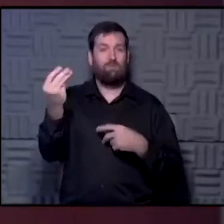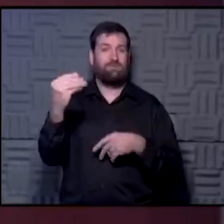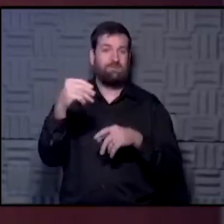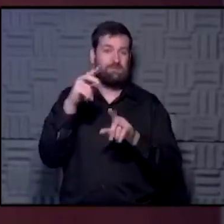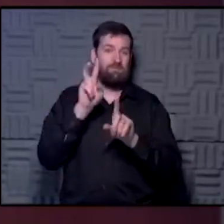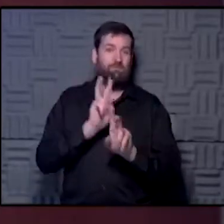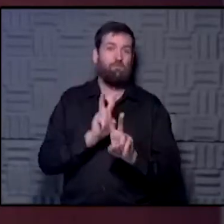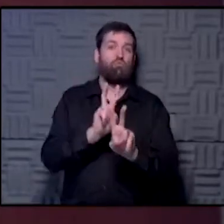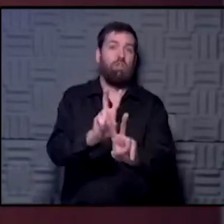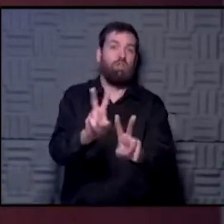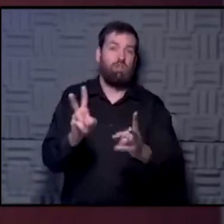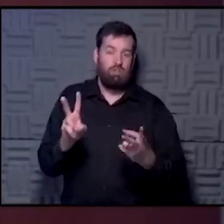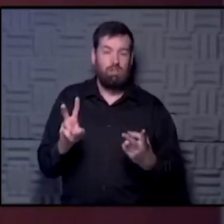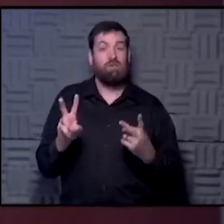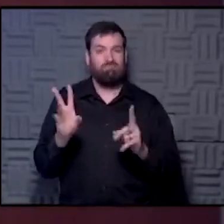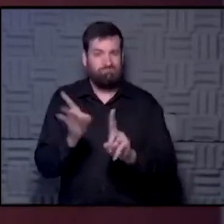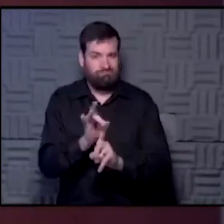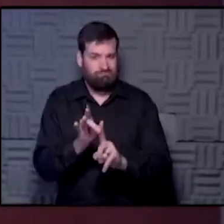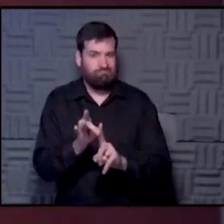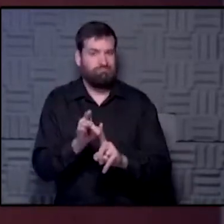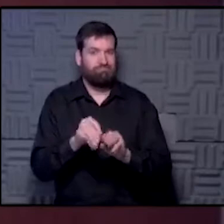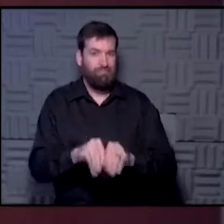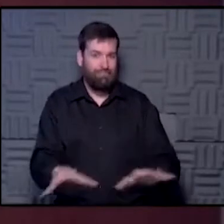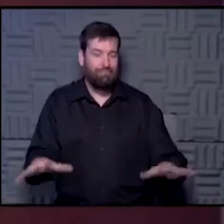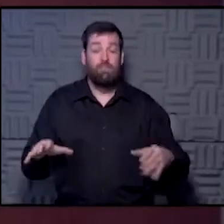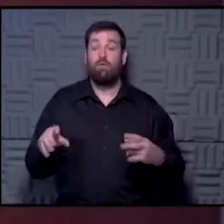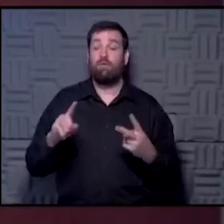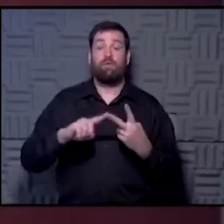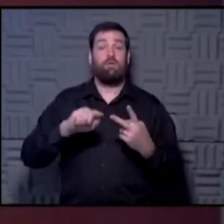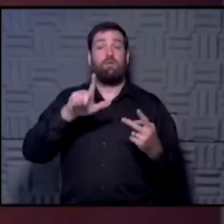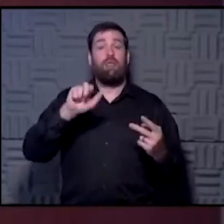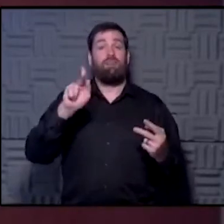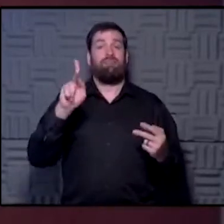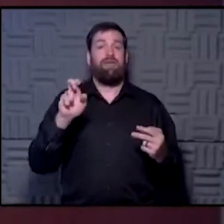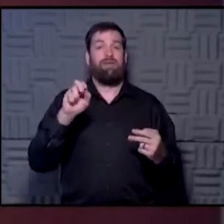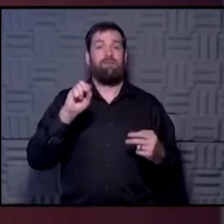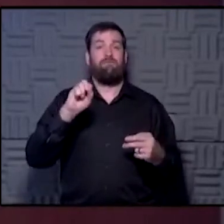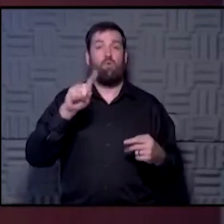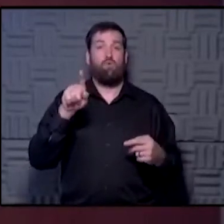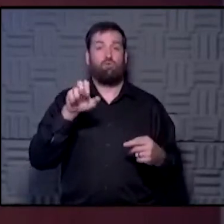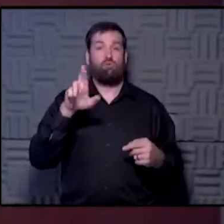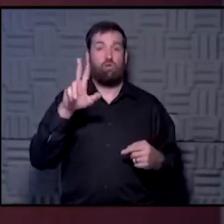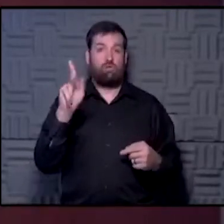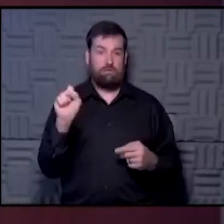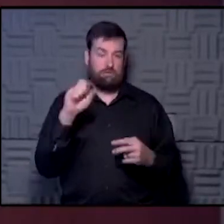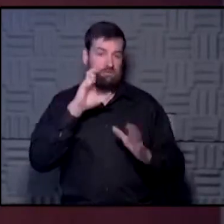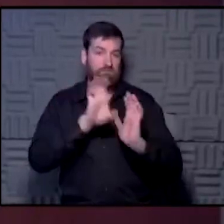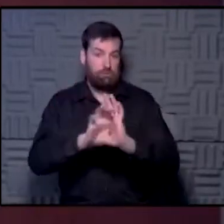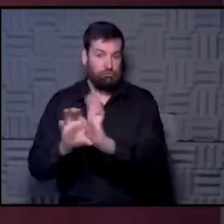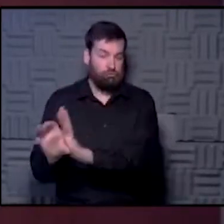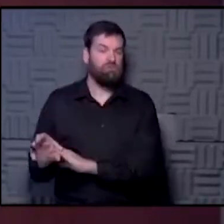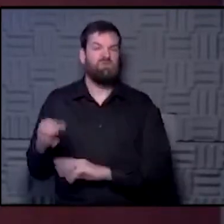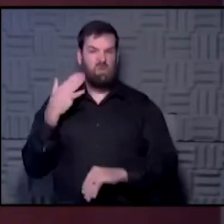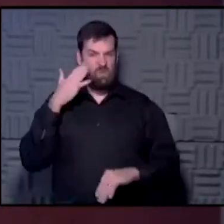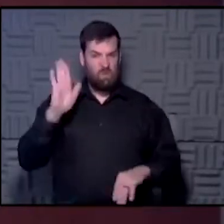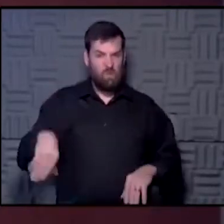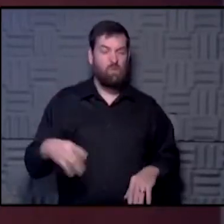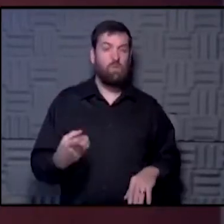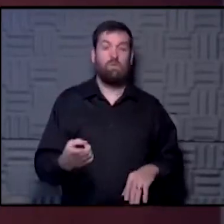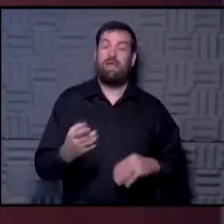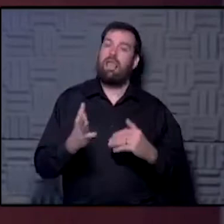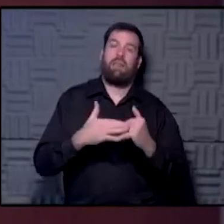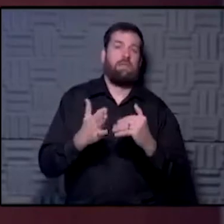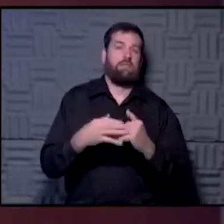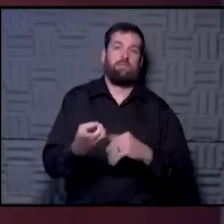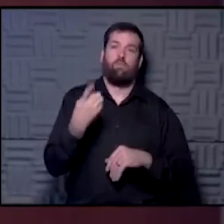have had transmission associated with them. The Lake of the Ozarks, the photos we've seen with that. We know that there was at